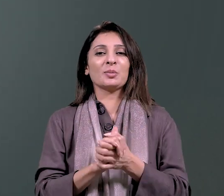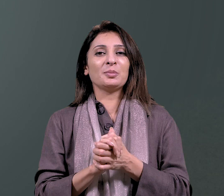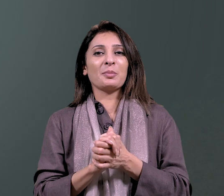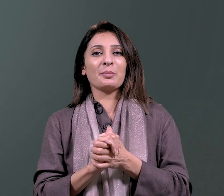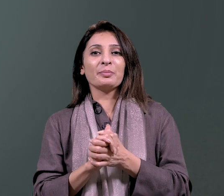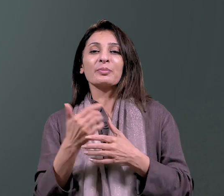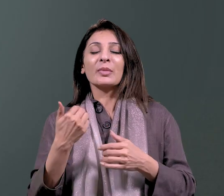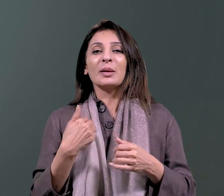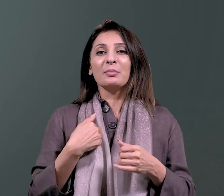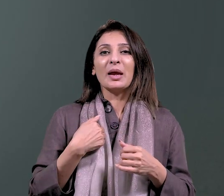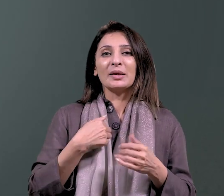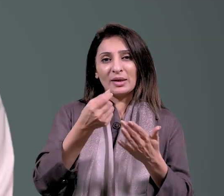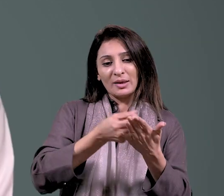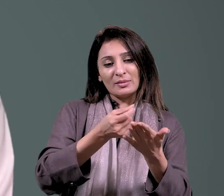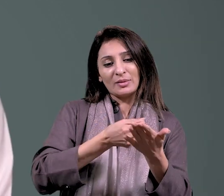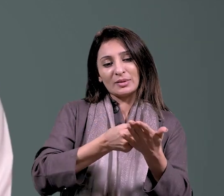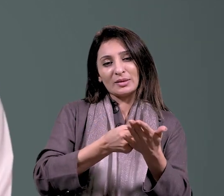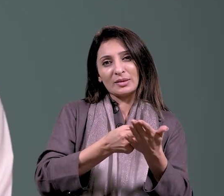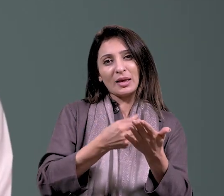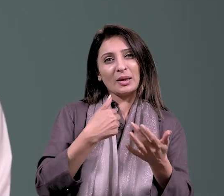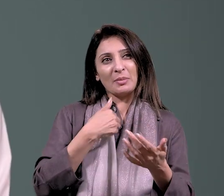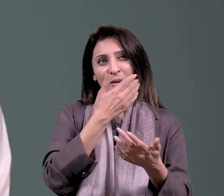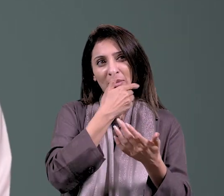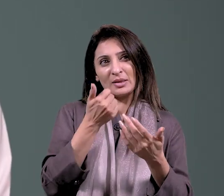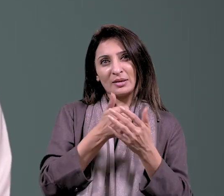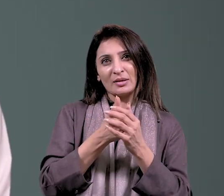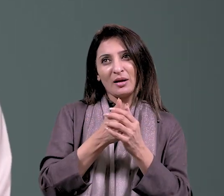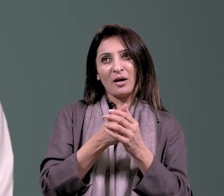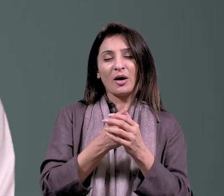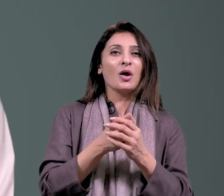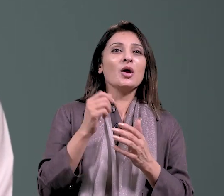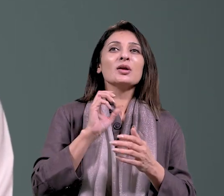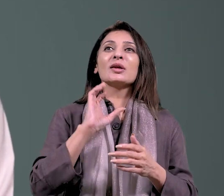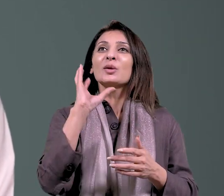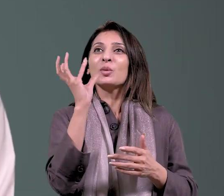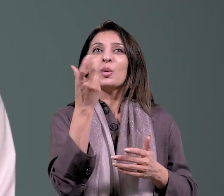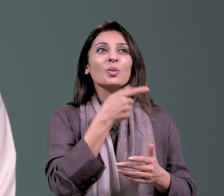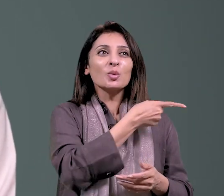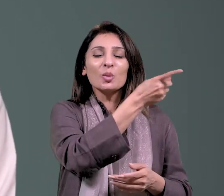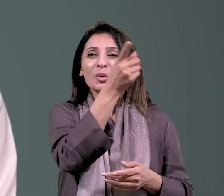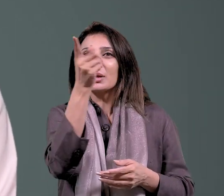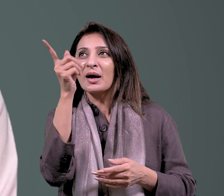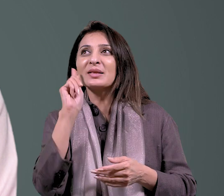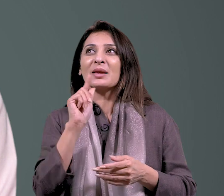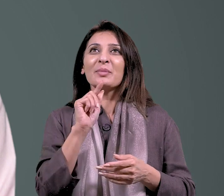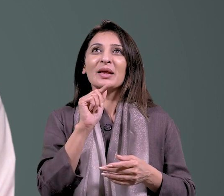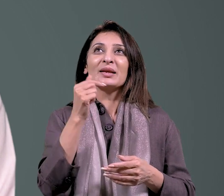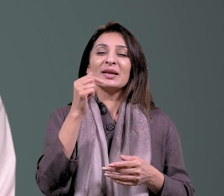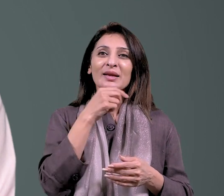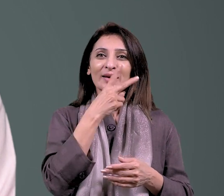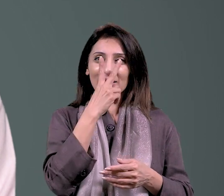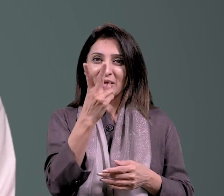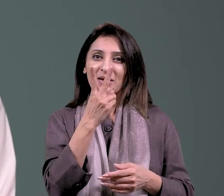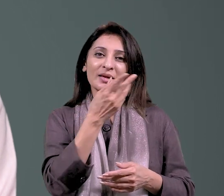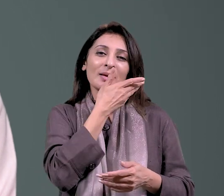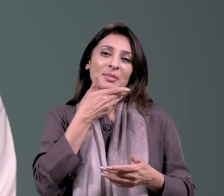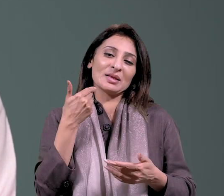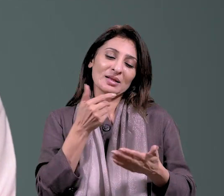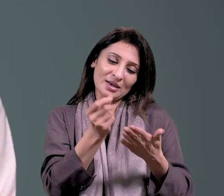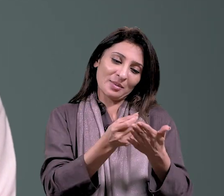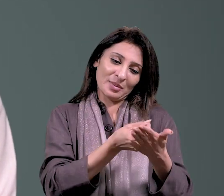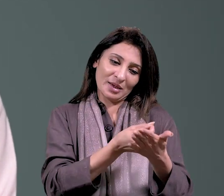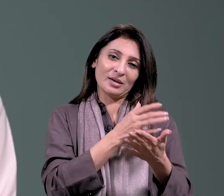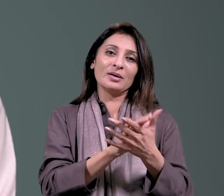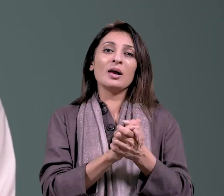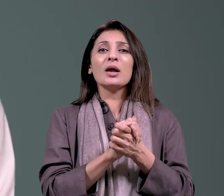before. I get my inspiration for writing from the nature, the things around me, for example,